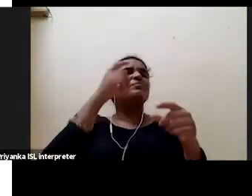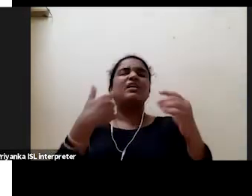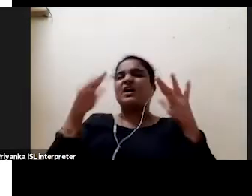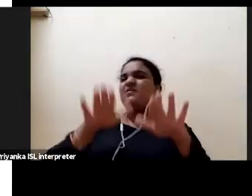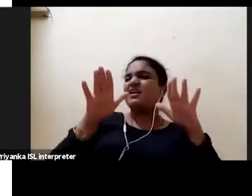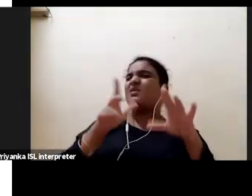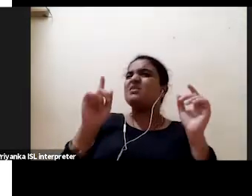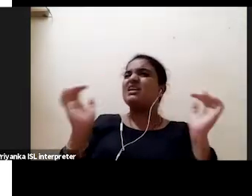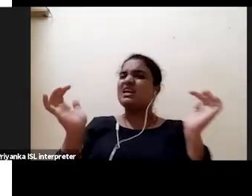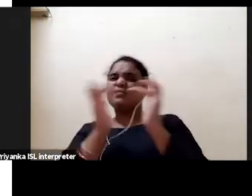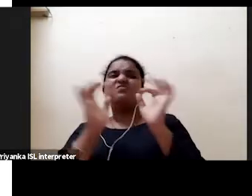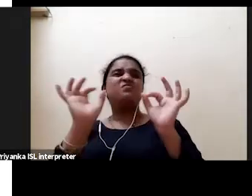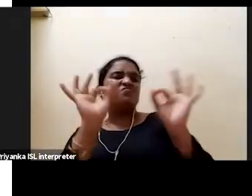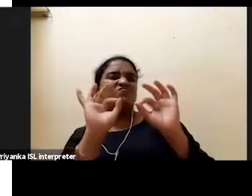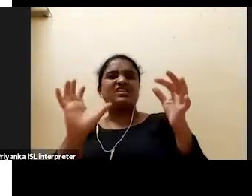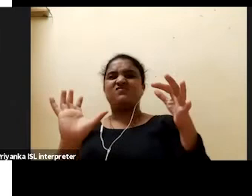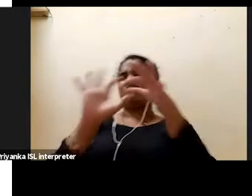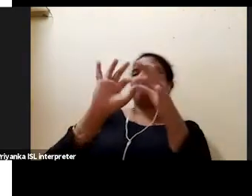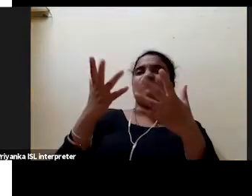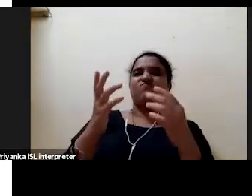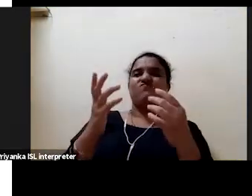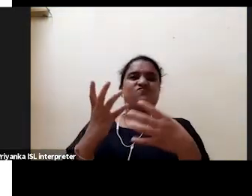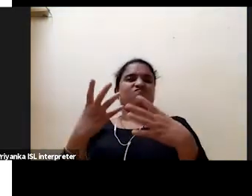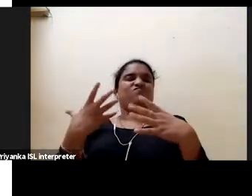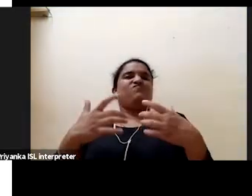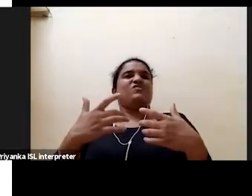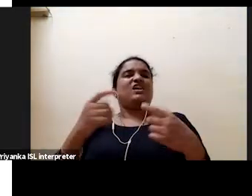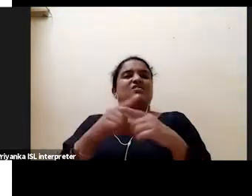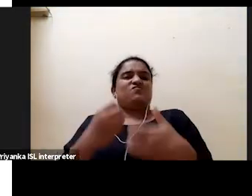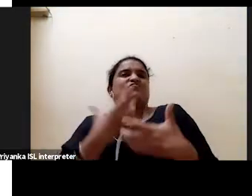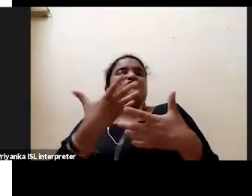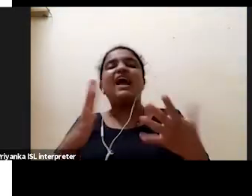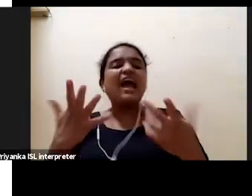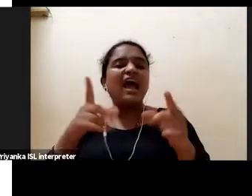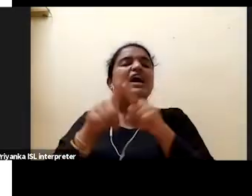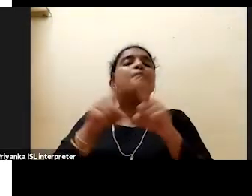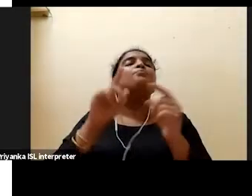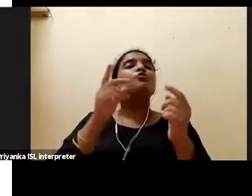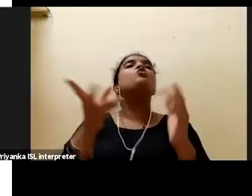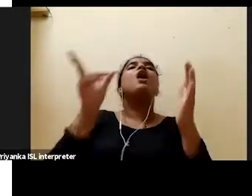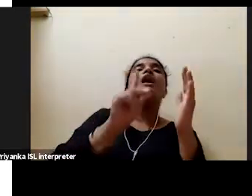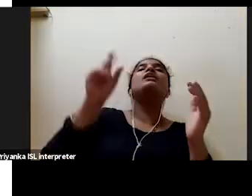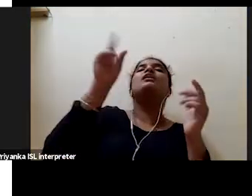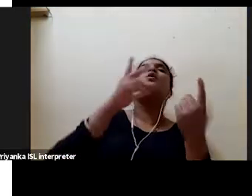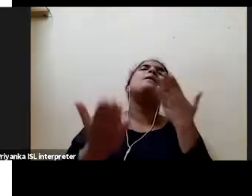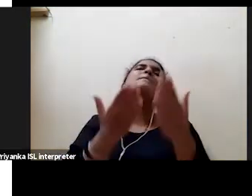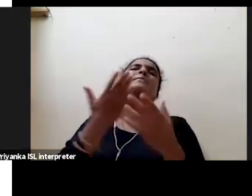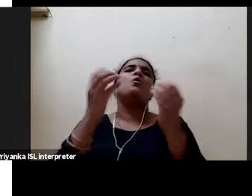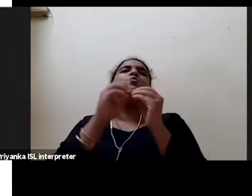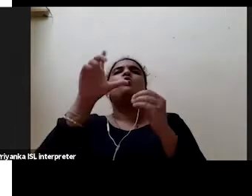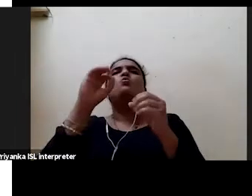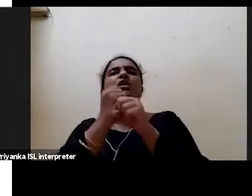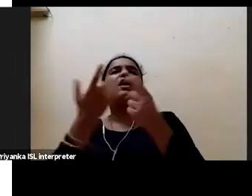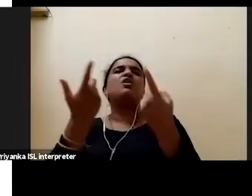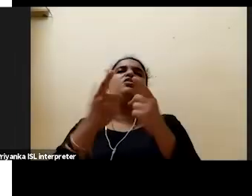to maintain that constant connect, you need to have a proper frequency. So you can decide that, like for a blog it could be once a